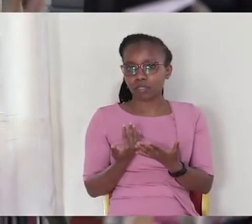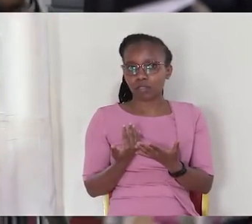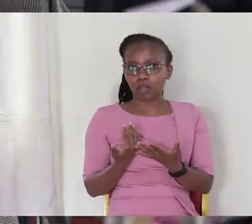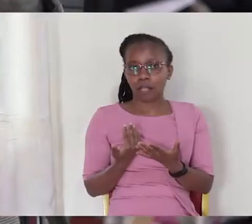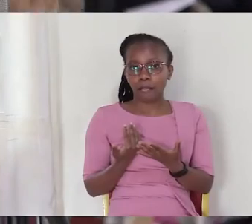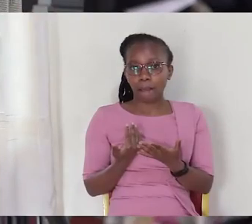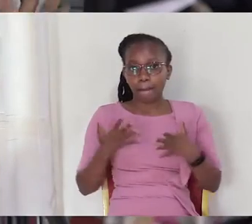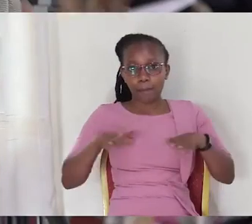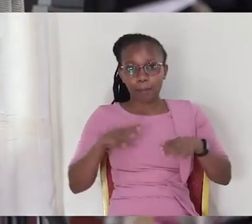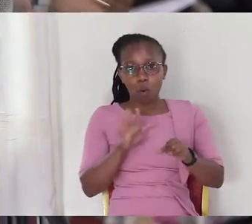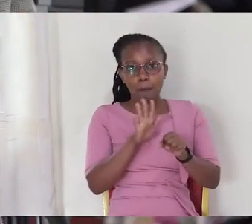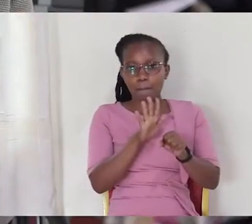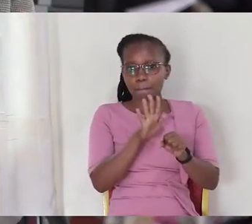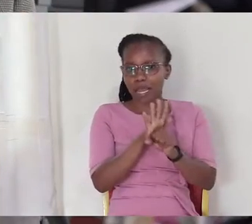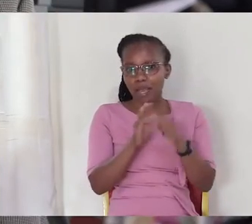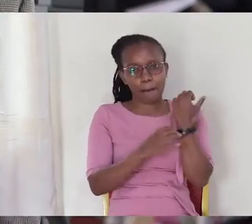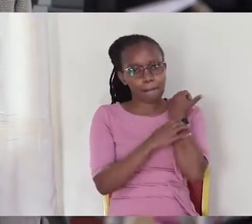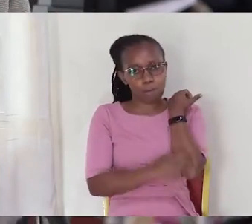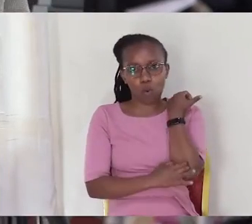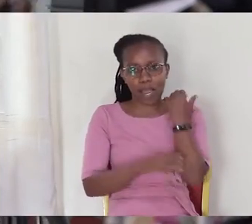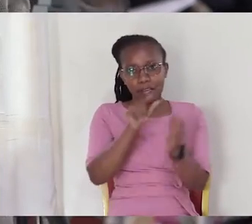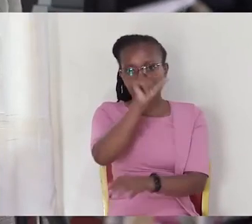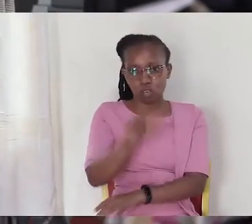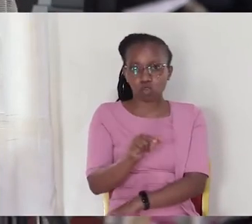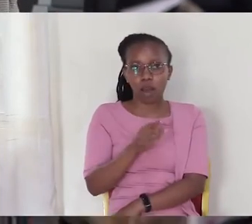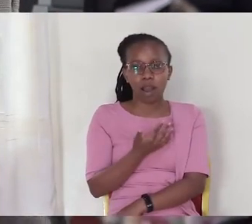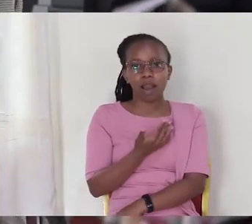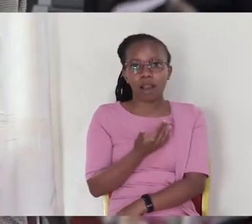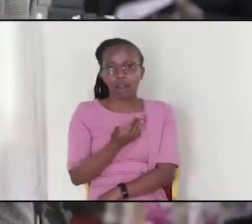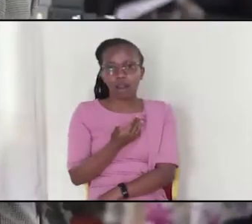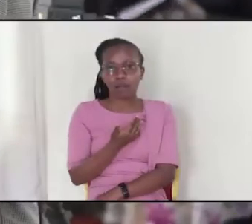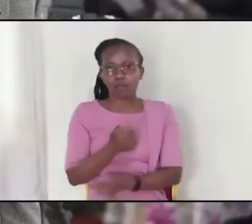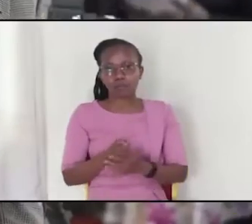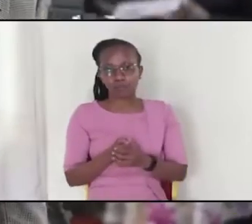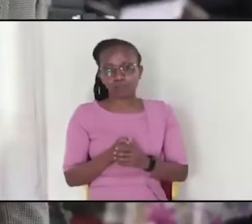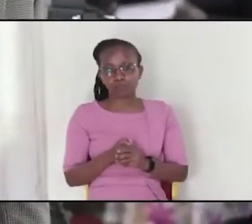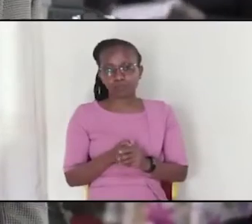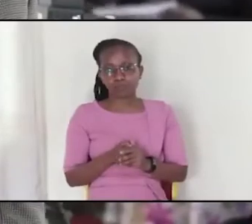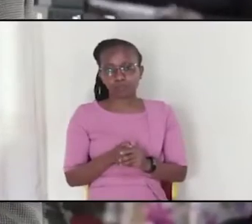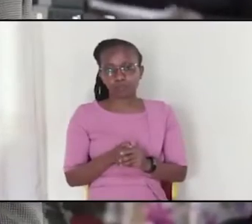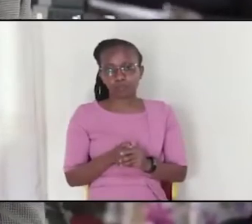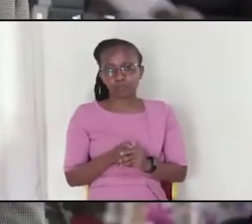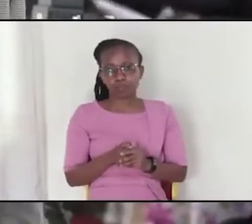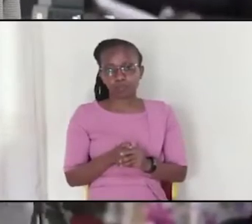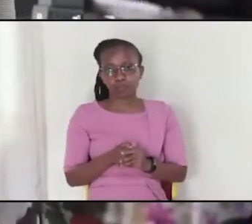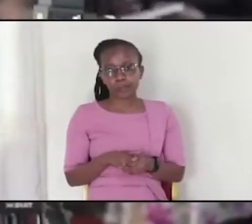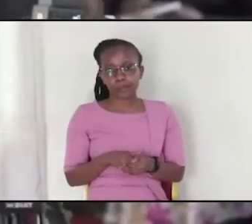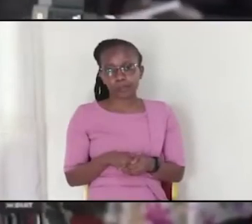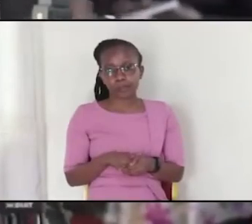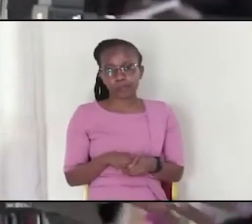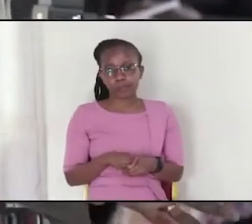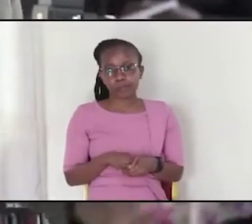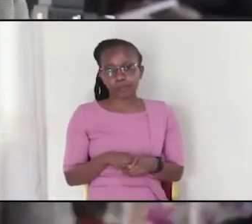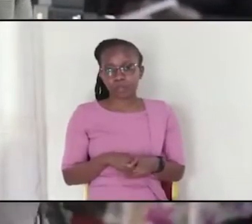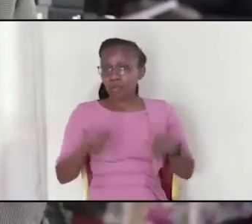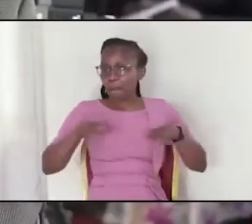were poor people within those regions. So there's also a class dimension to all this. And the